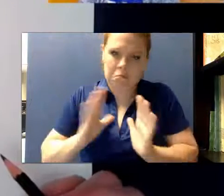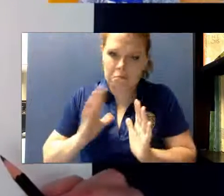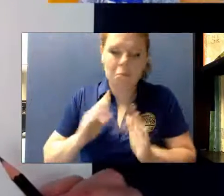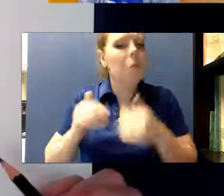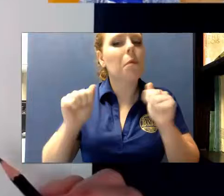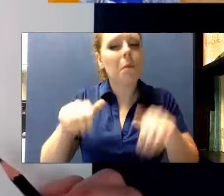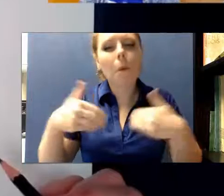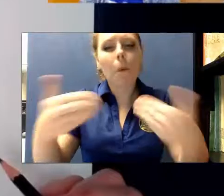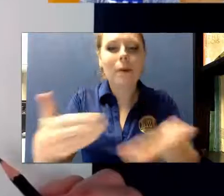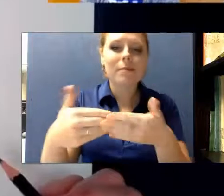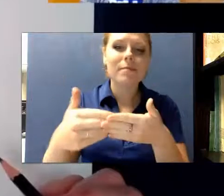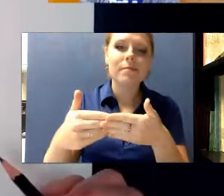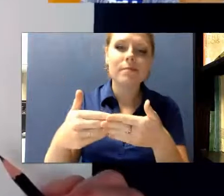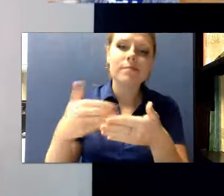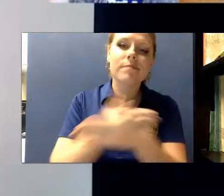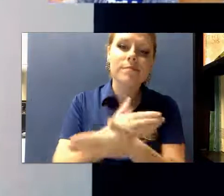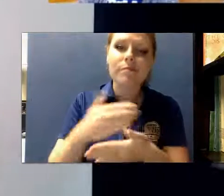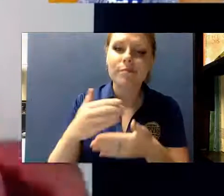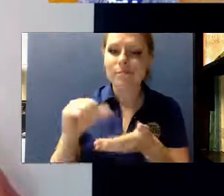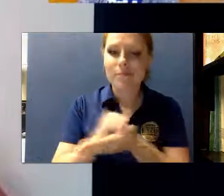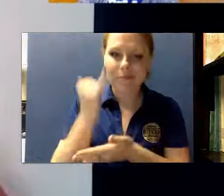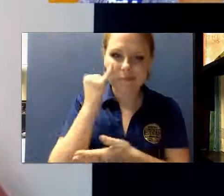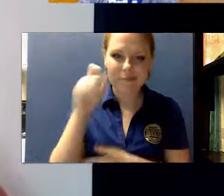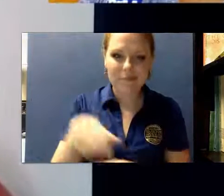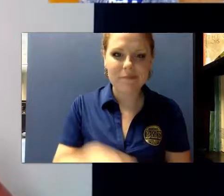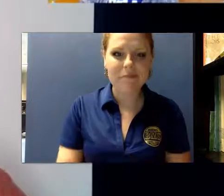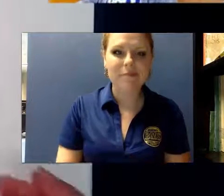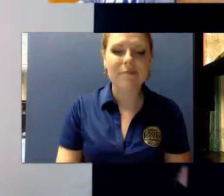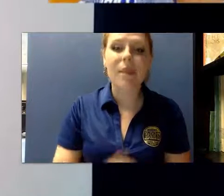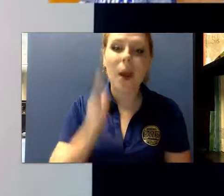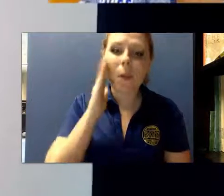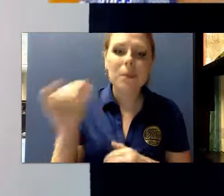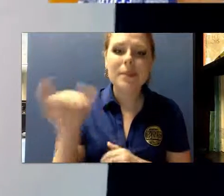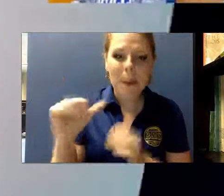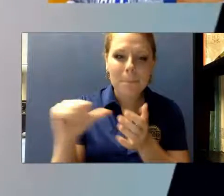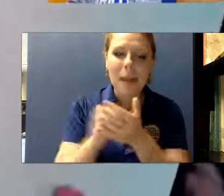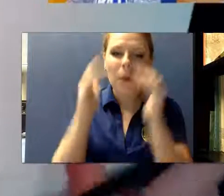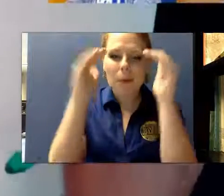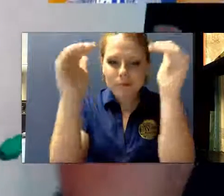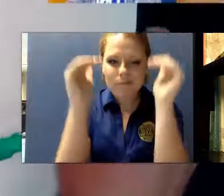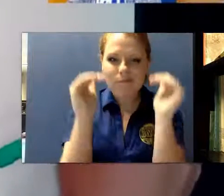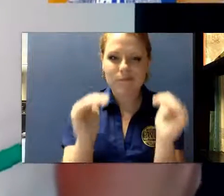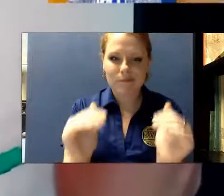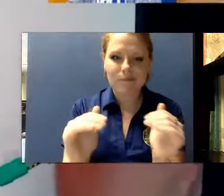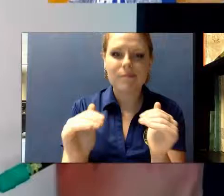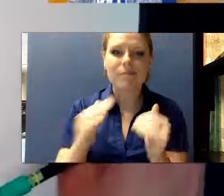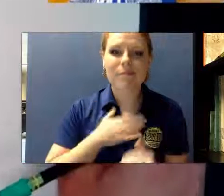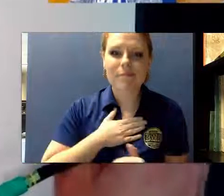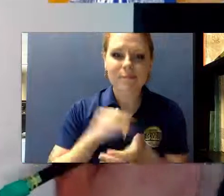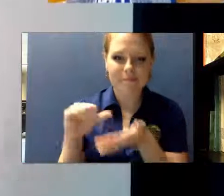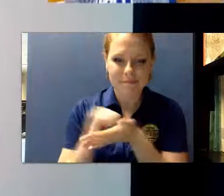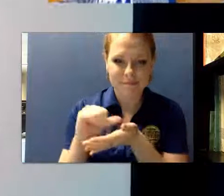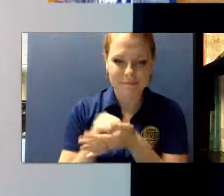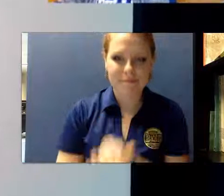flip to the next page if we need to. All right, so I am working on this same page, but I'm going to go down on my page,